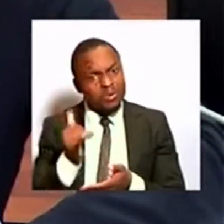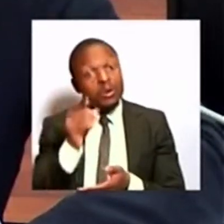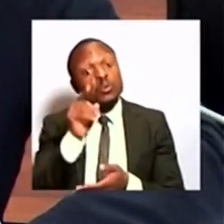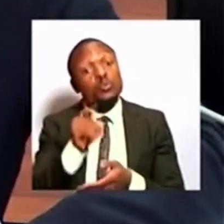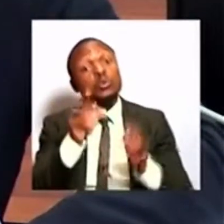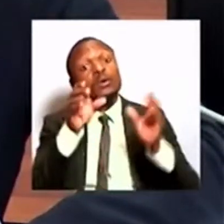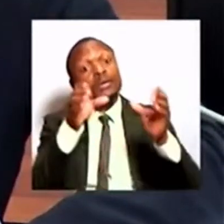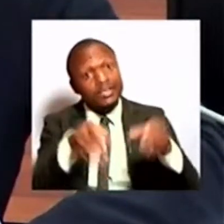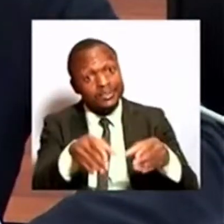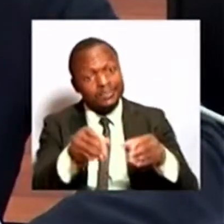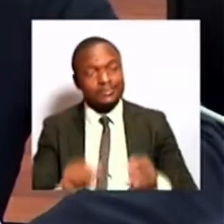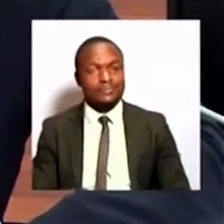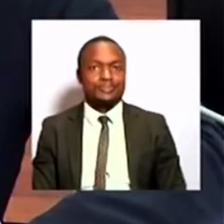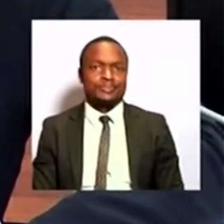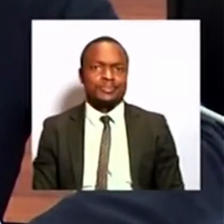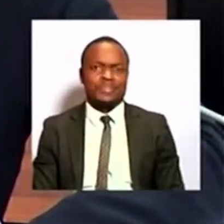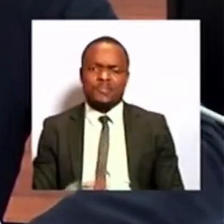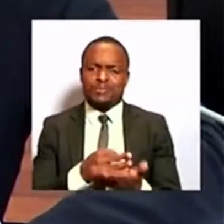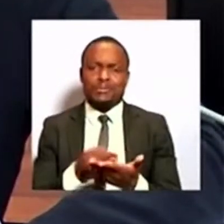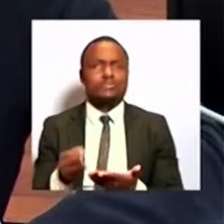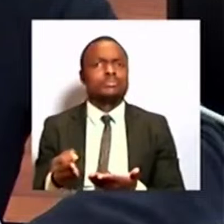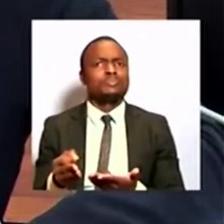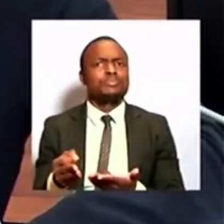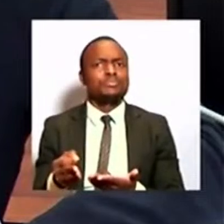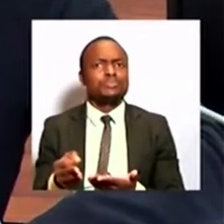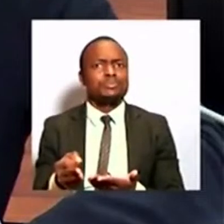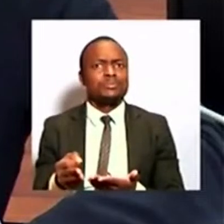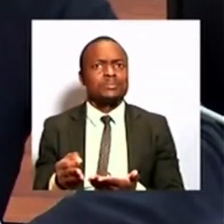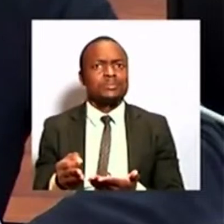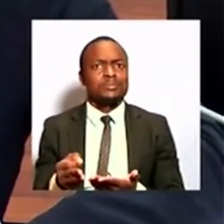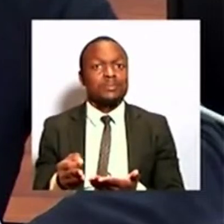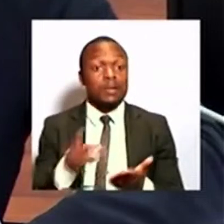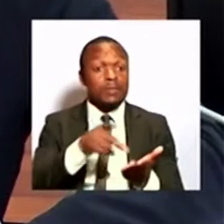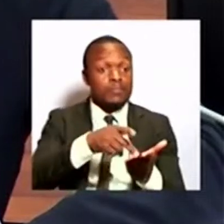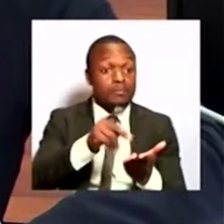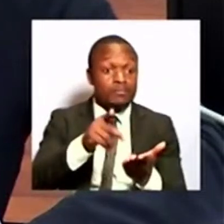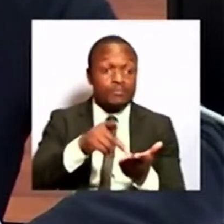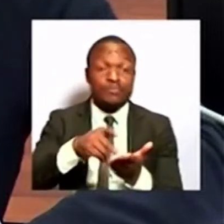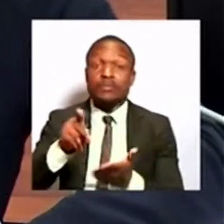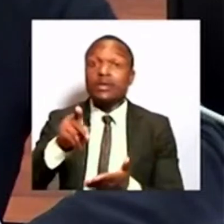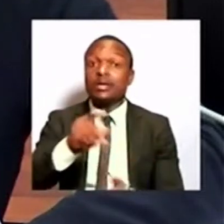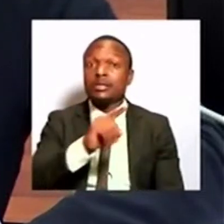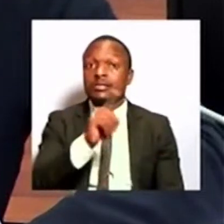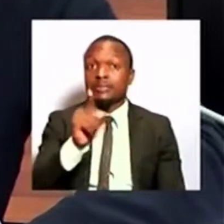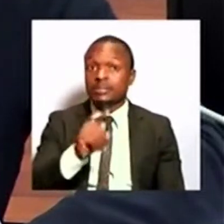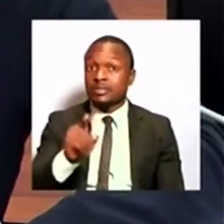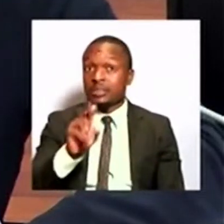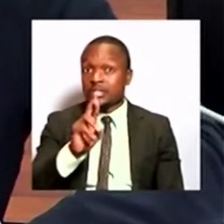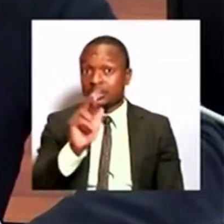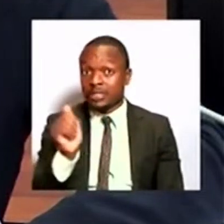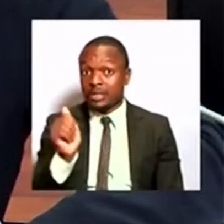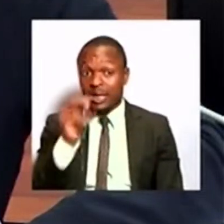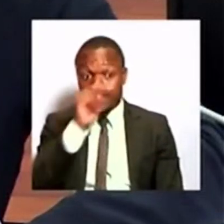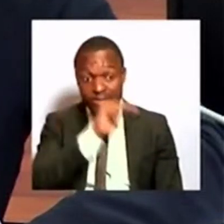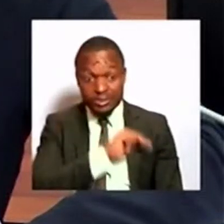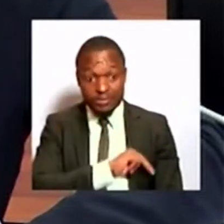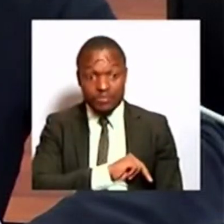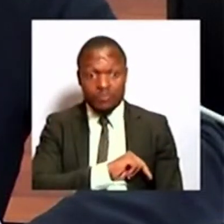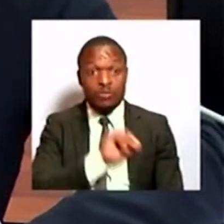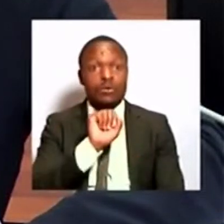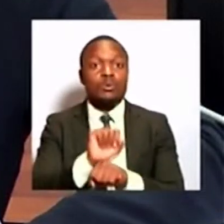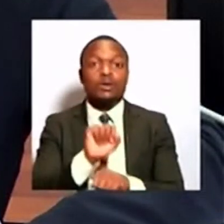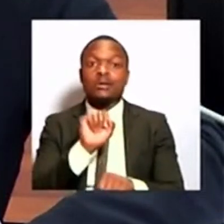a council fail to pay ZRA and the NAPSA for the